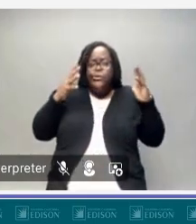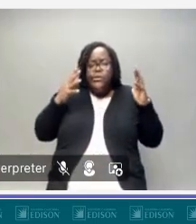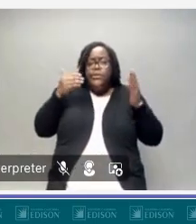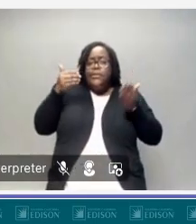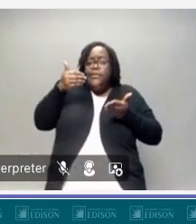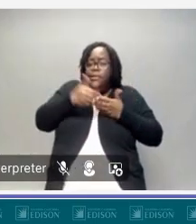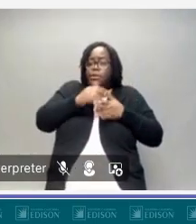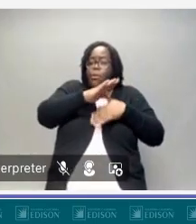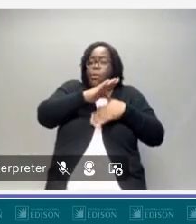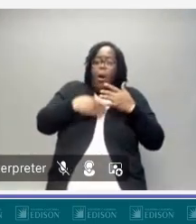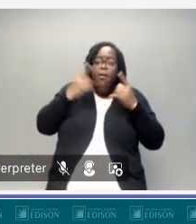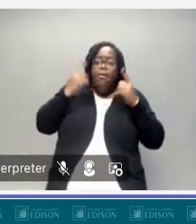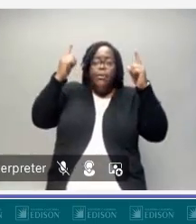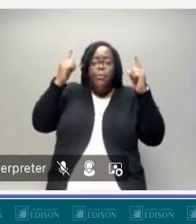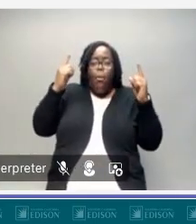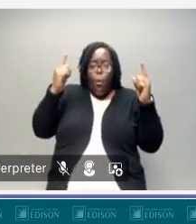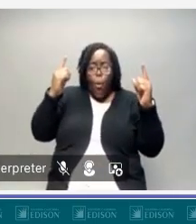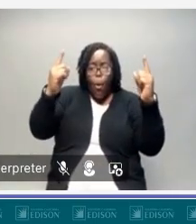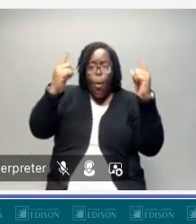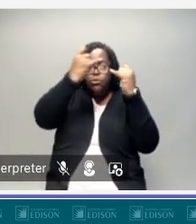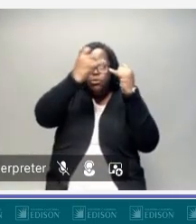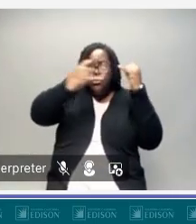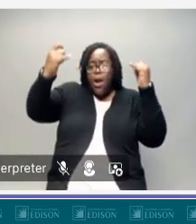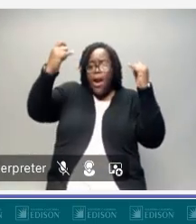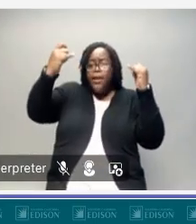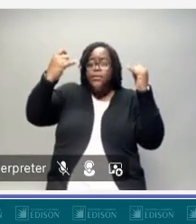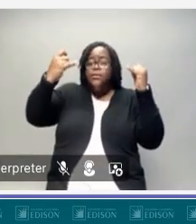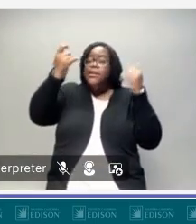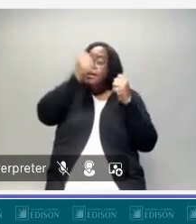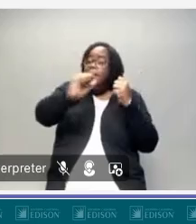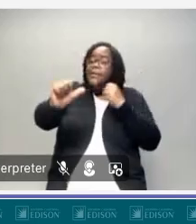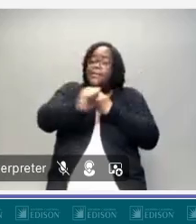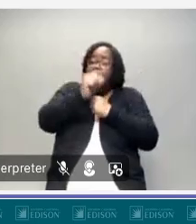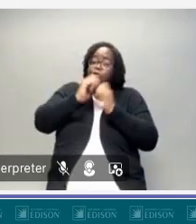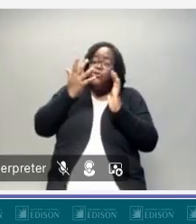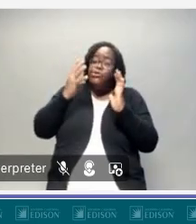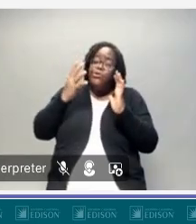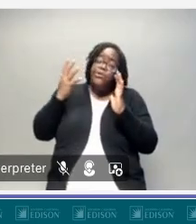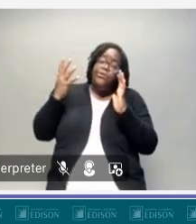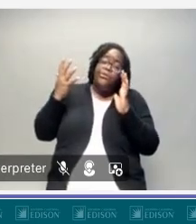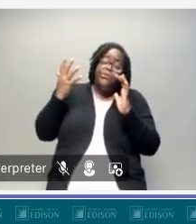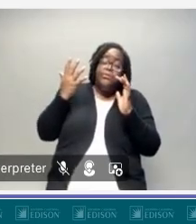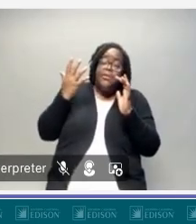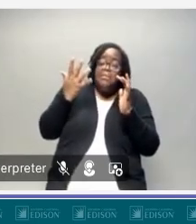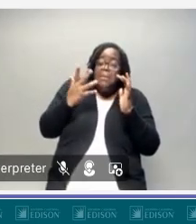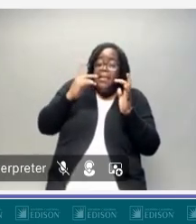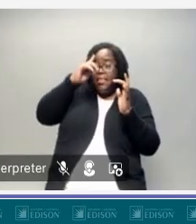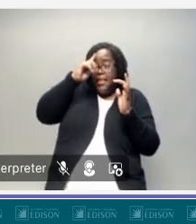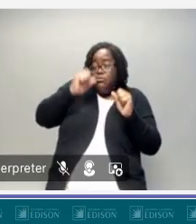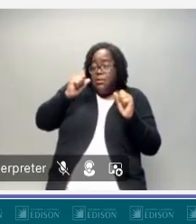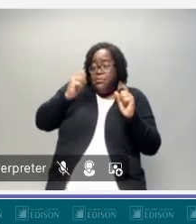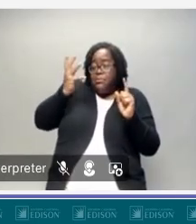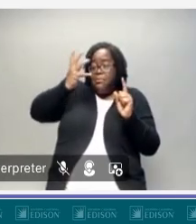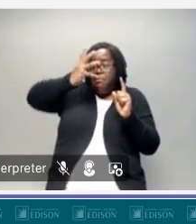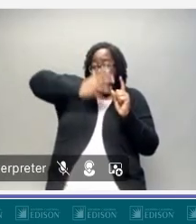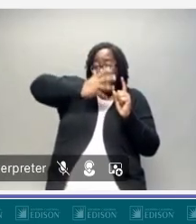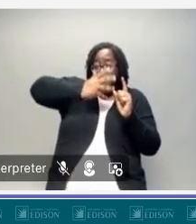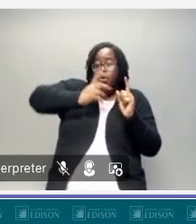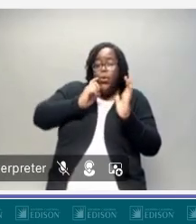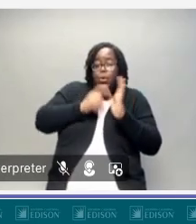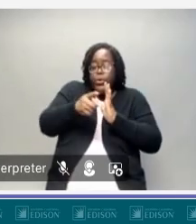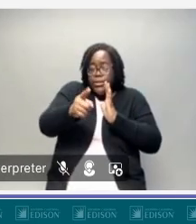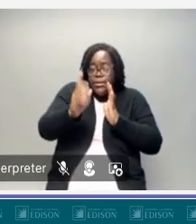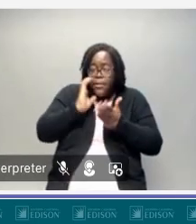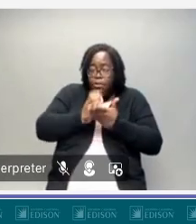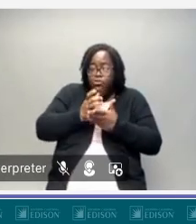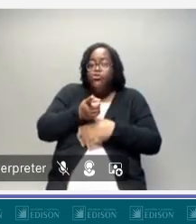and wires. And we remove hazard trees when we think they could fall into the lines. You can see the diagram there